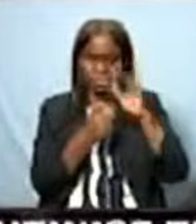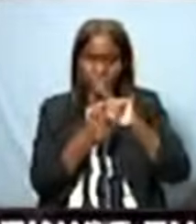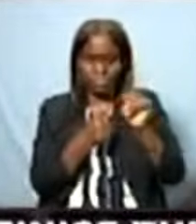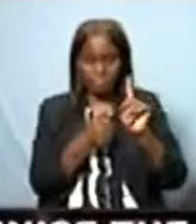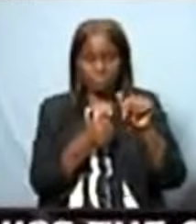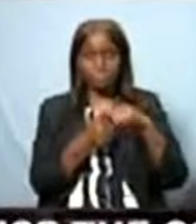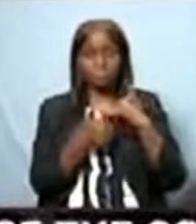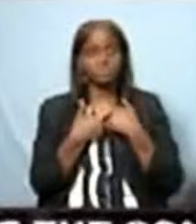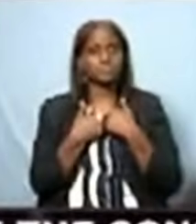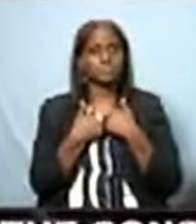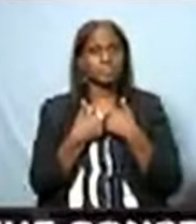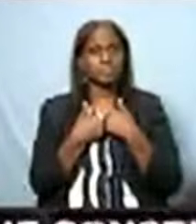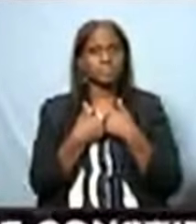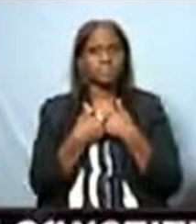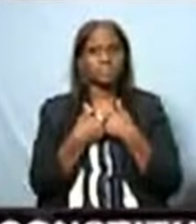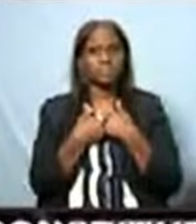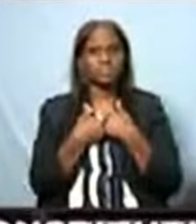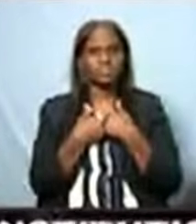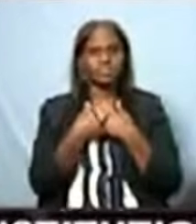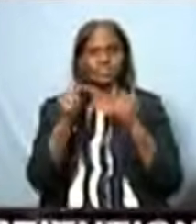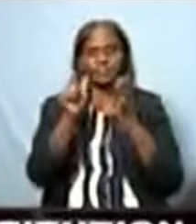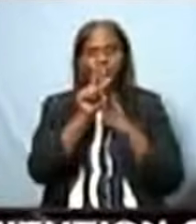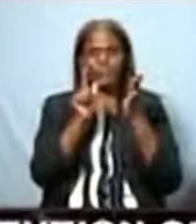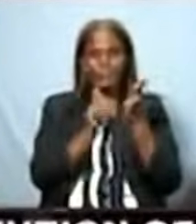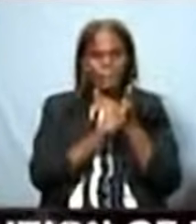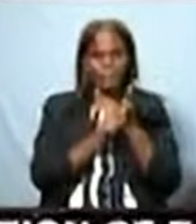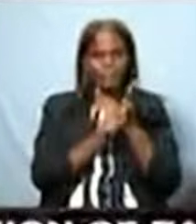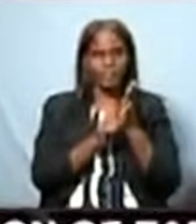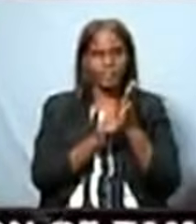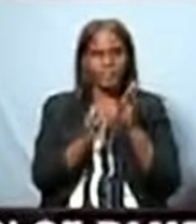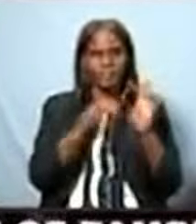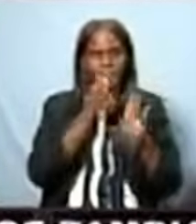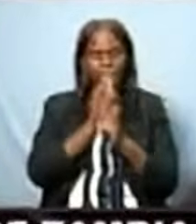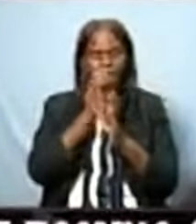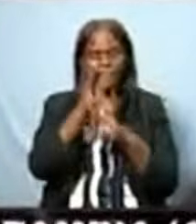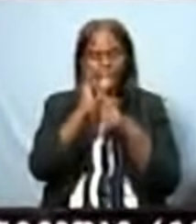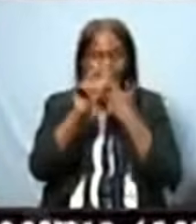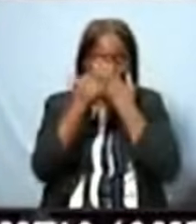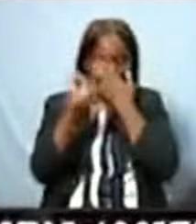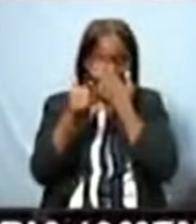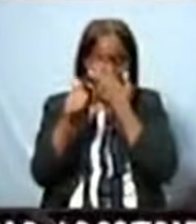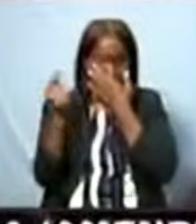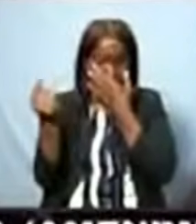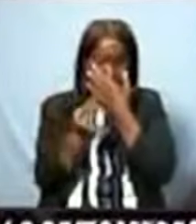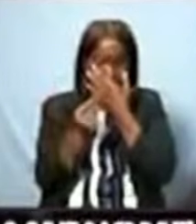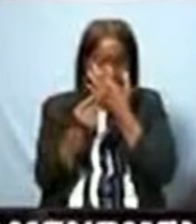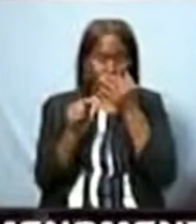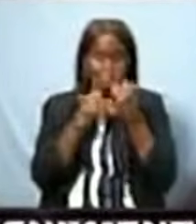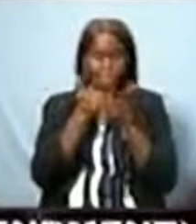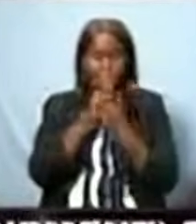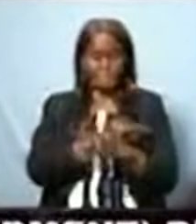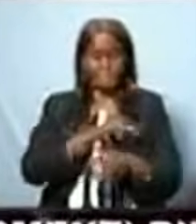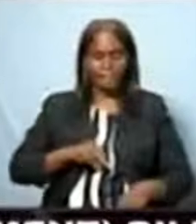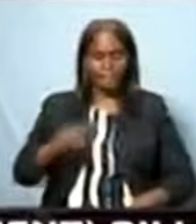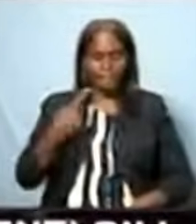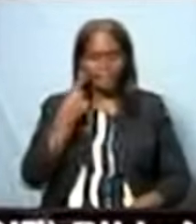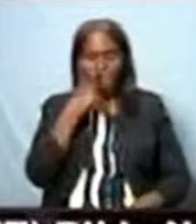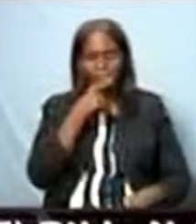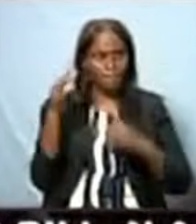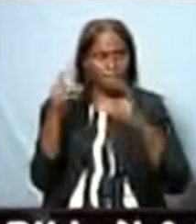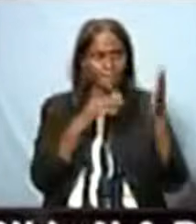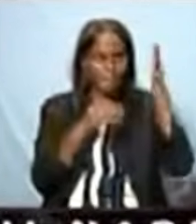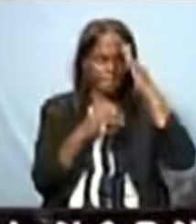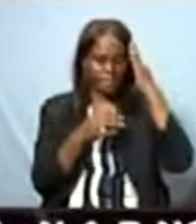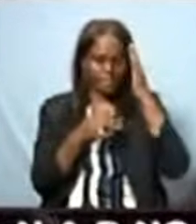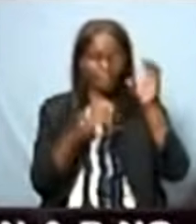they were. When the bill, which was referred to as Bill 10, came on the floor, every member of parliament who was arguing knew